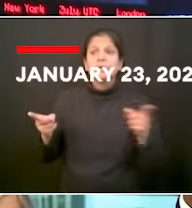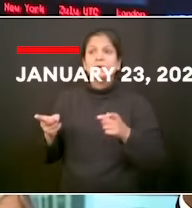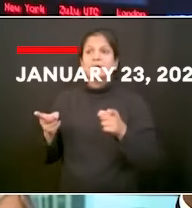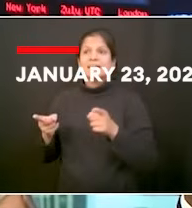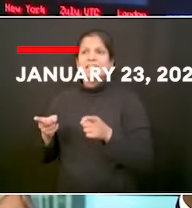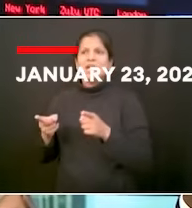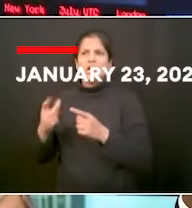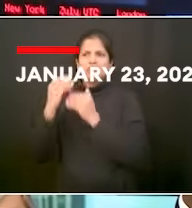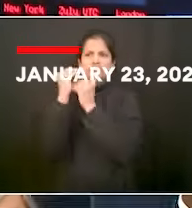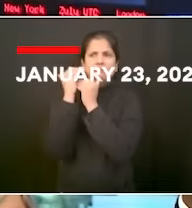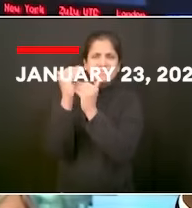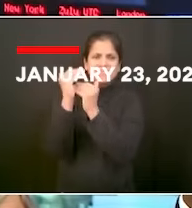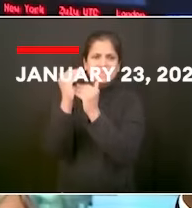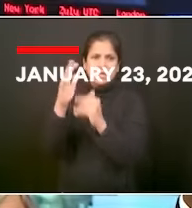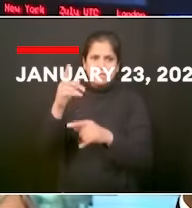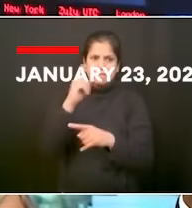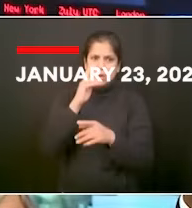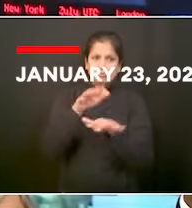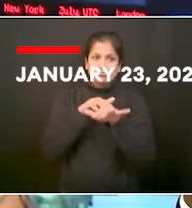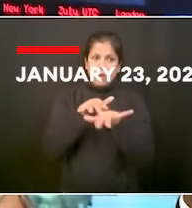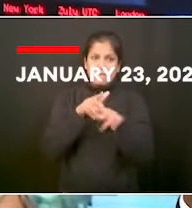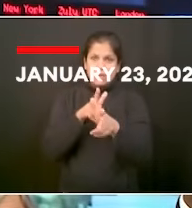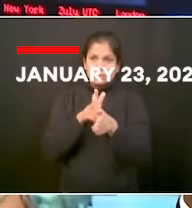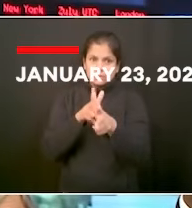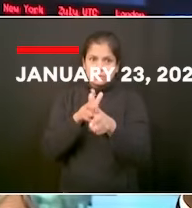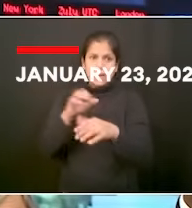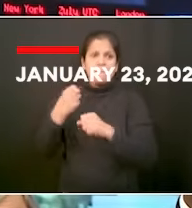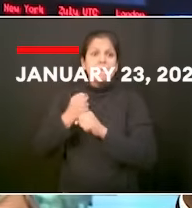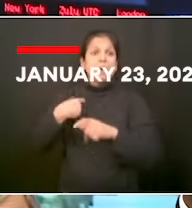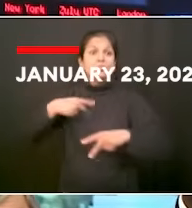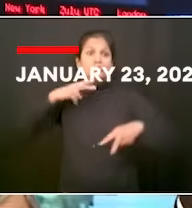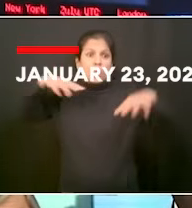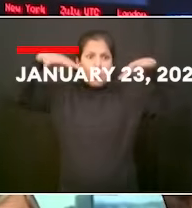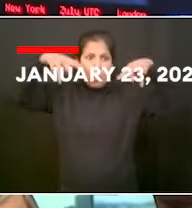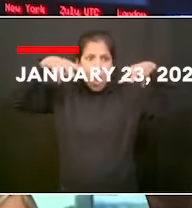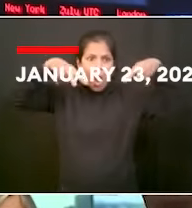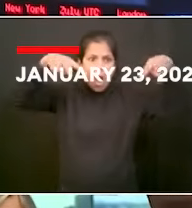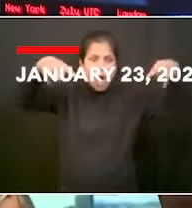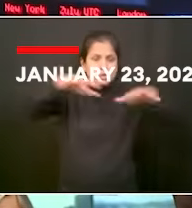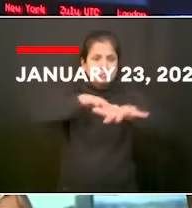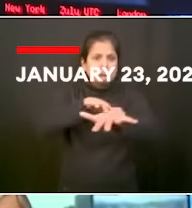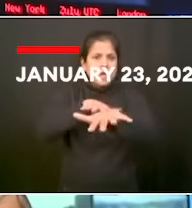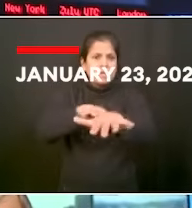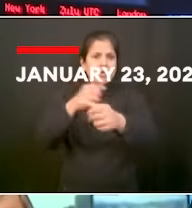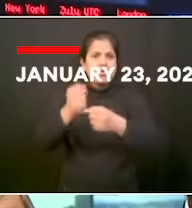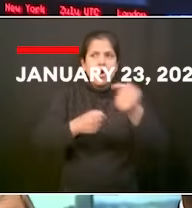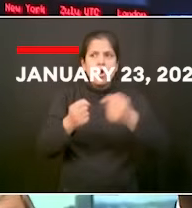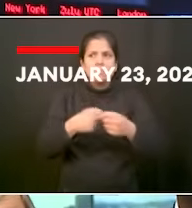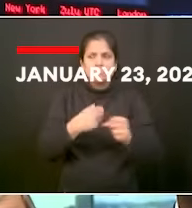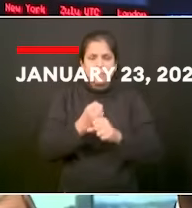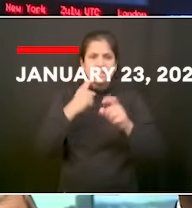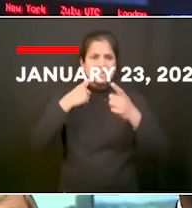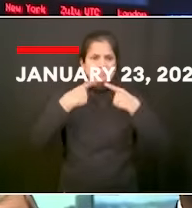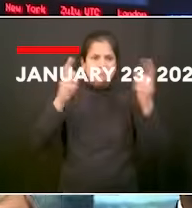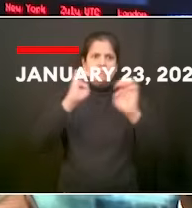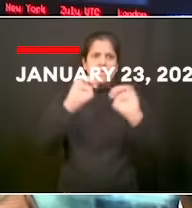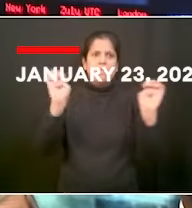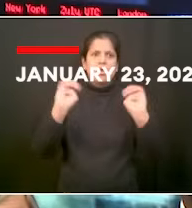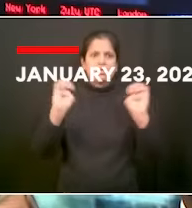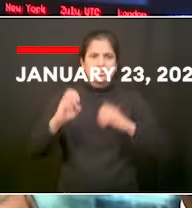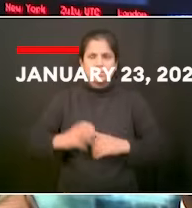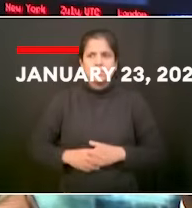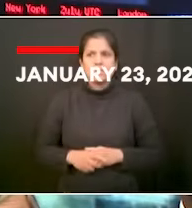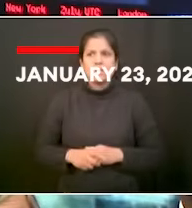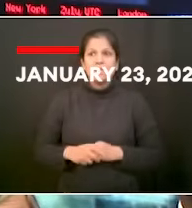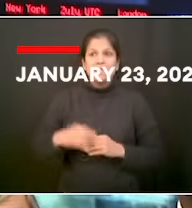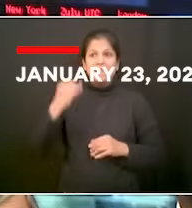conditions and then determining if those additional restrictions are necessary. We have those materials drafted and are ready to go if we start to see that those conditions